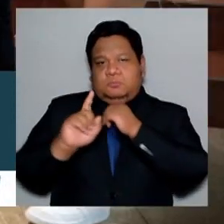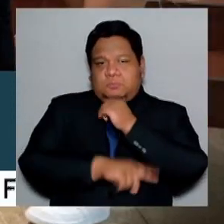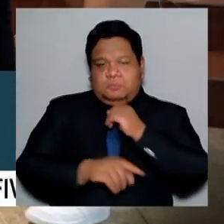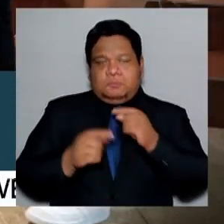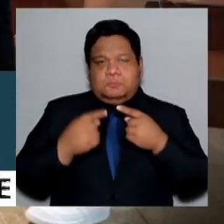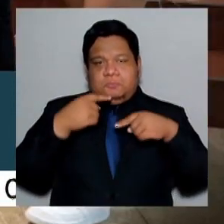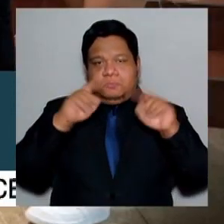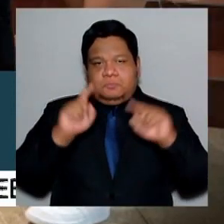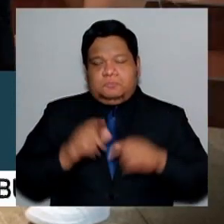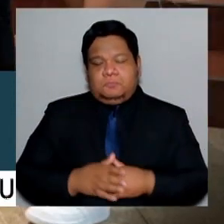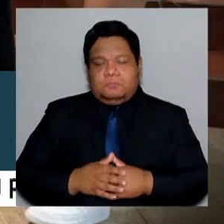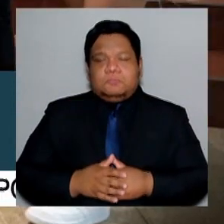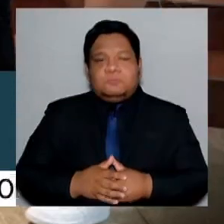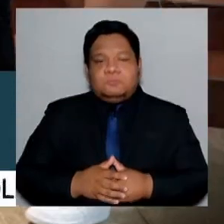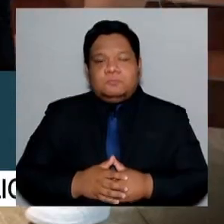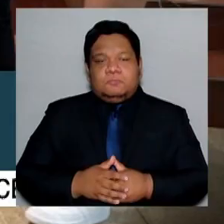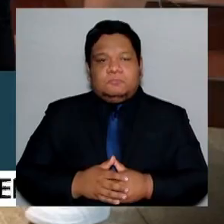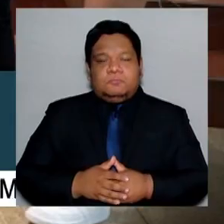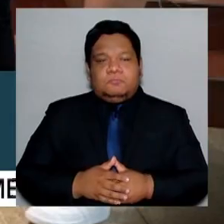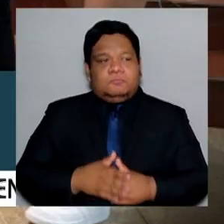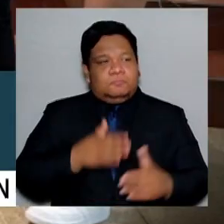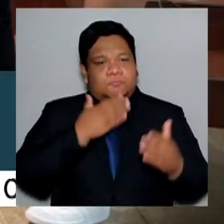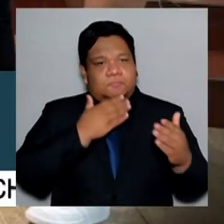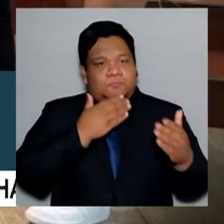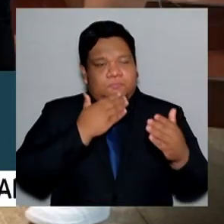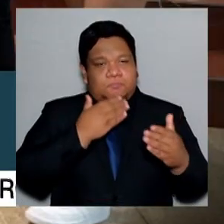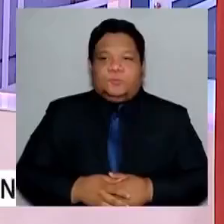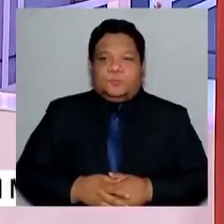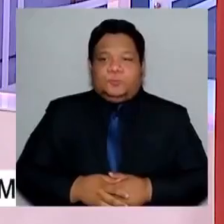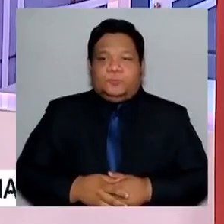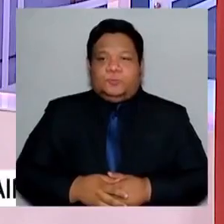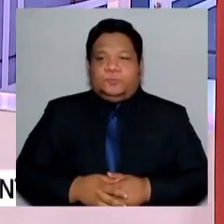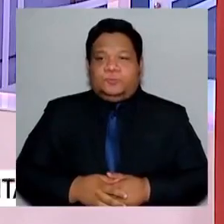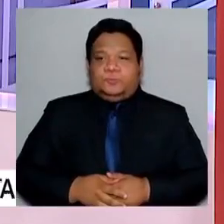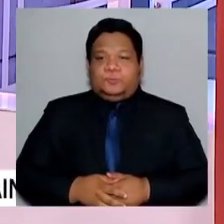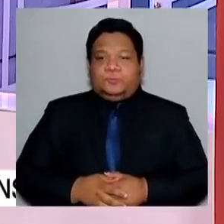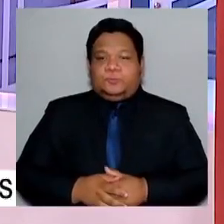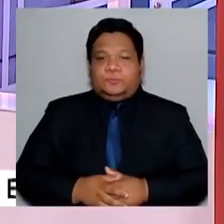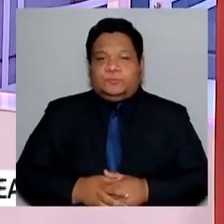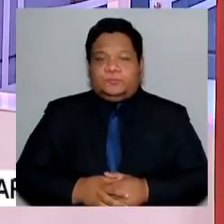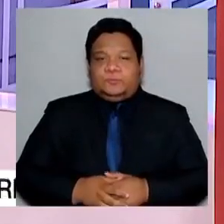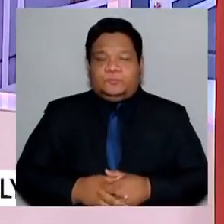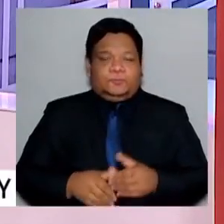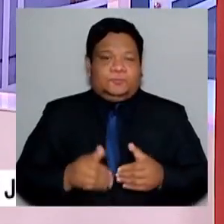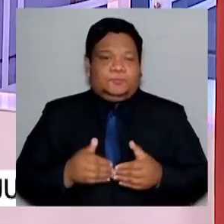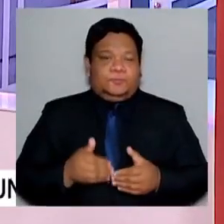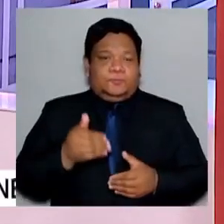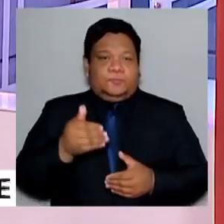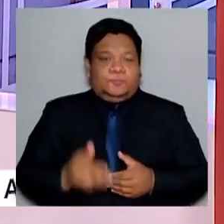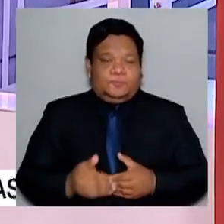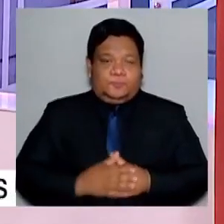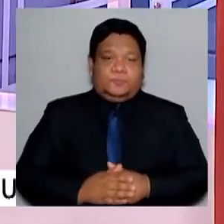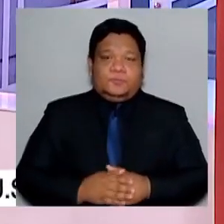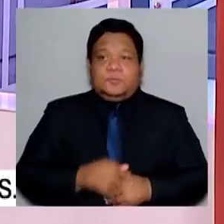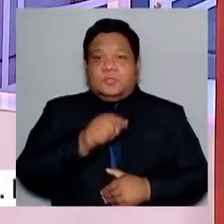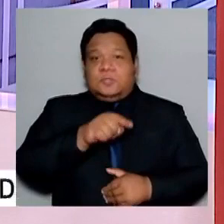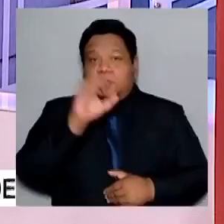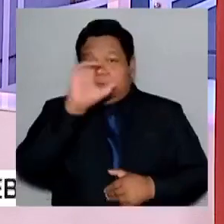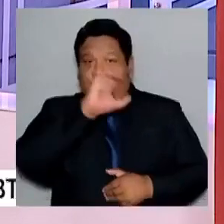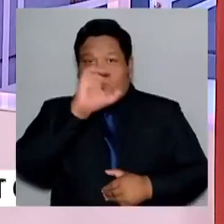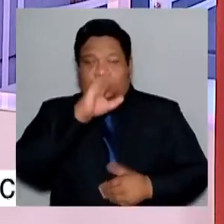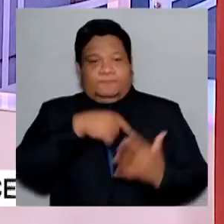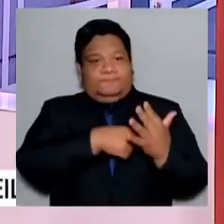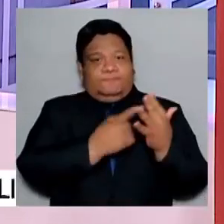you, Stanley. All right. Thank you so much for that, Adrian Aileen. Five policemen in Cebu have been charged over the